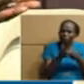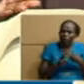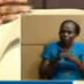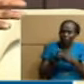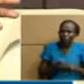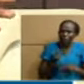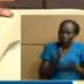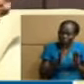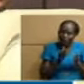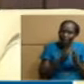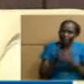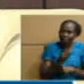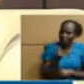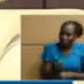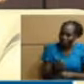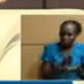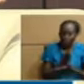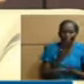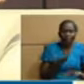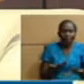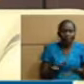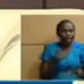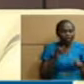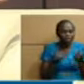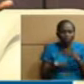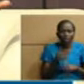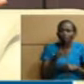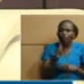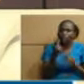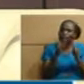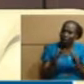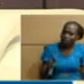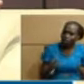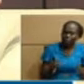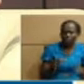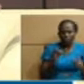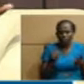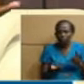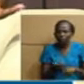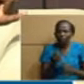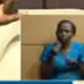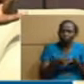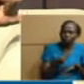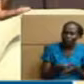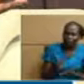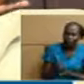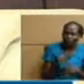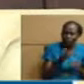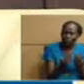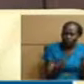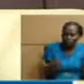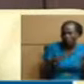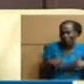accessing this money are running maybe to build their first house. They are still running to pay school fees, either for their own children or